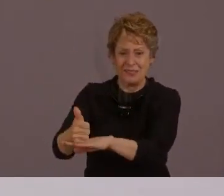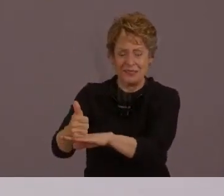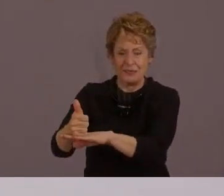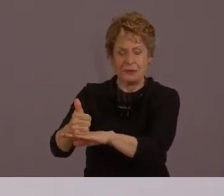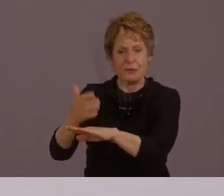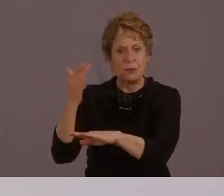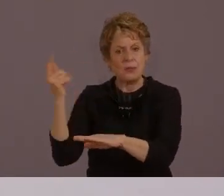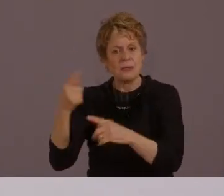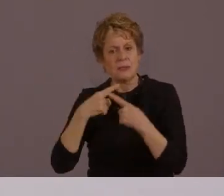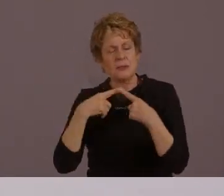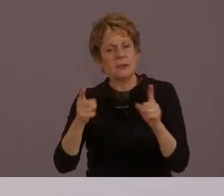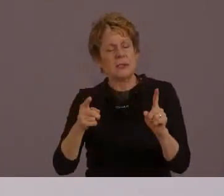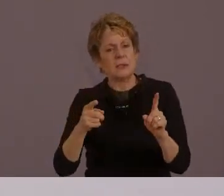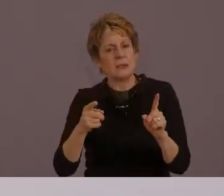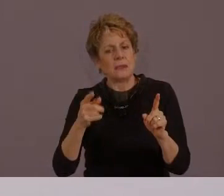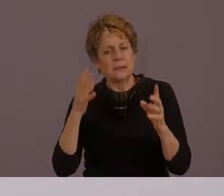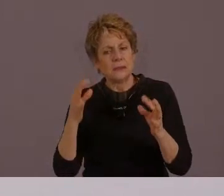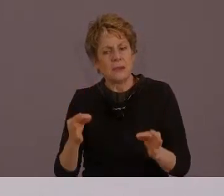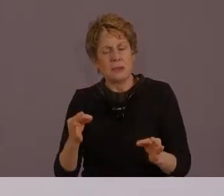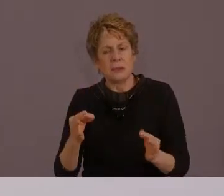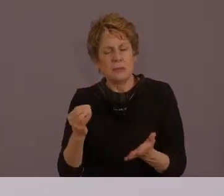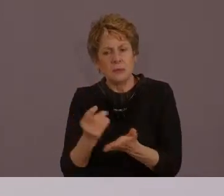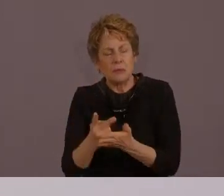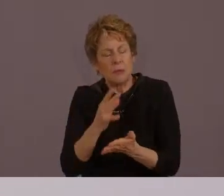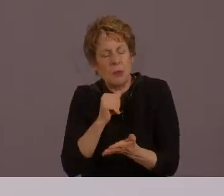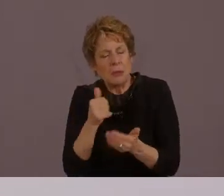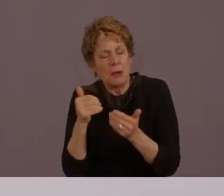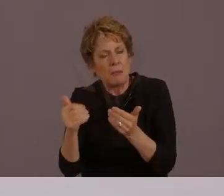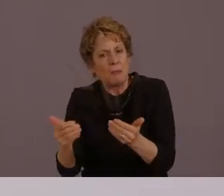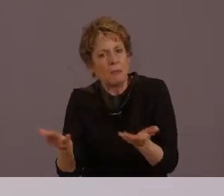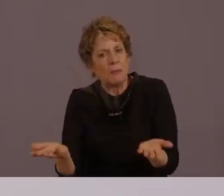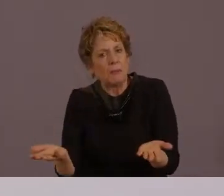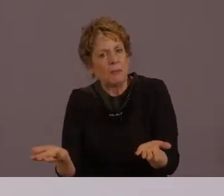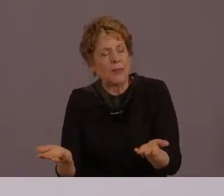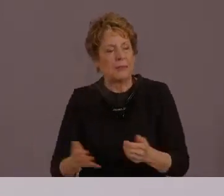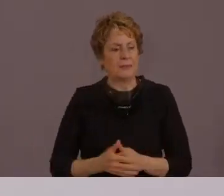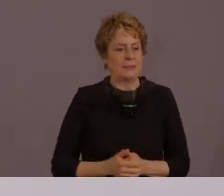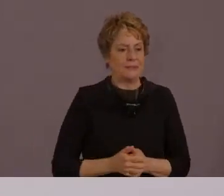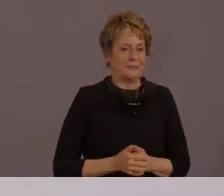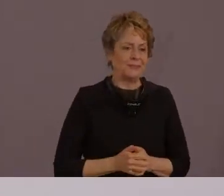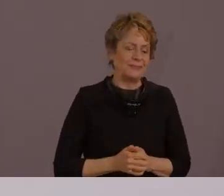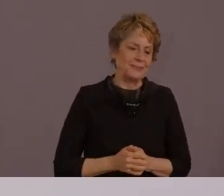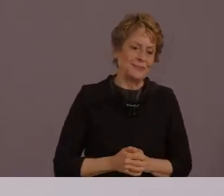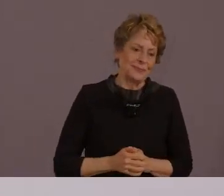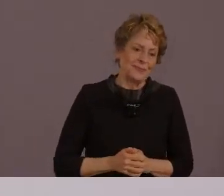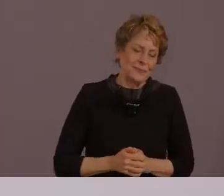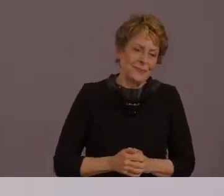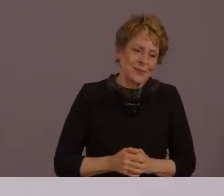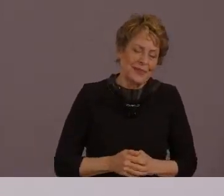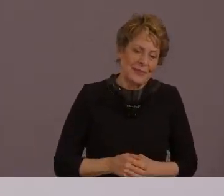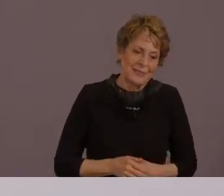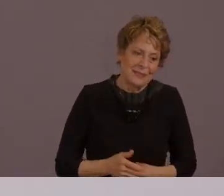that this is the right thing to do? Yeah, absolutely. So, Pima County has,